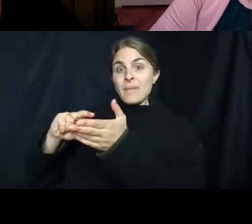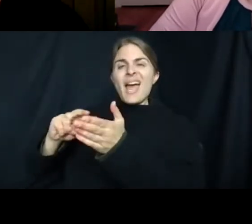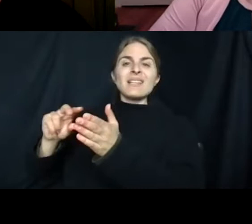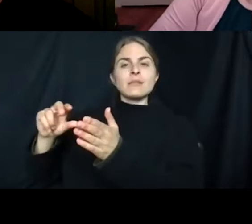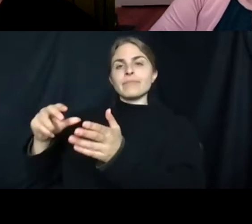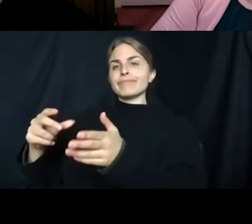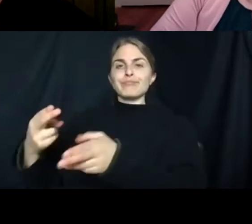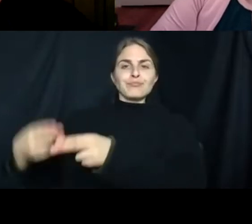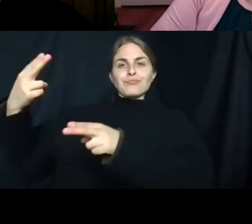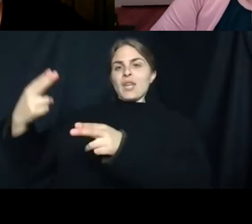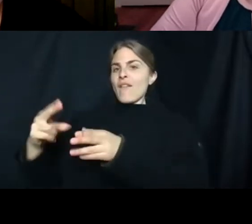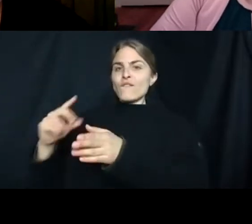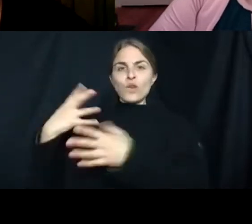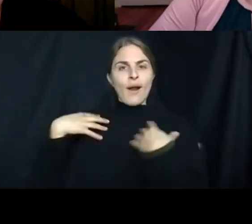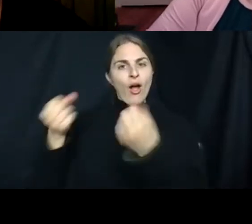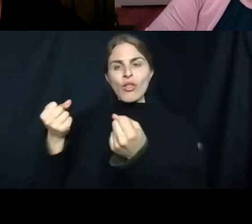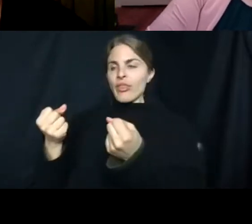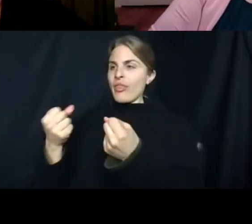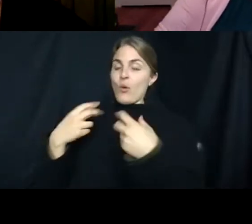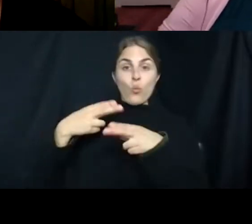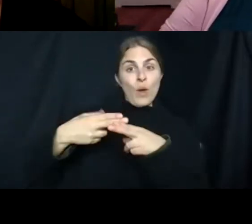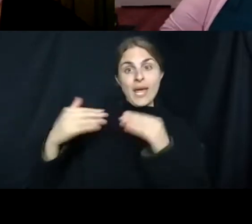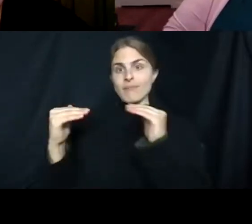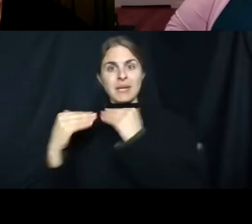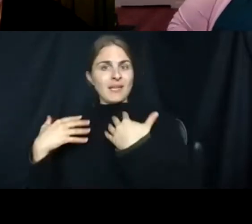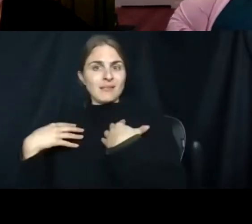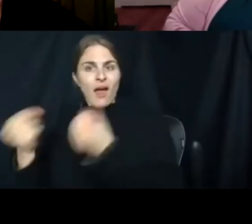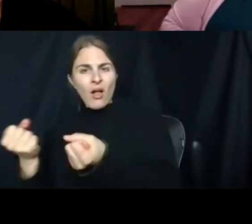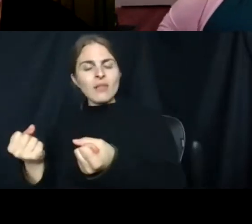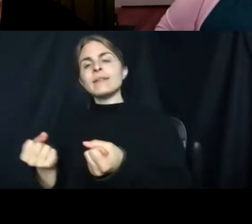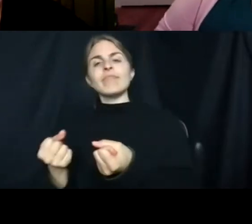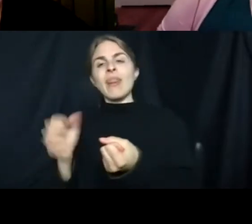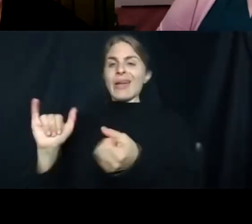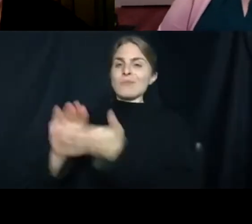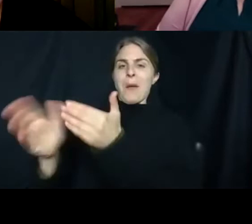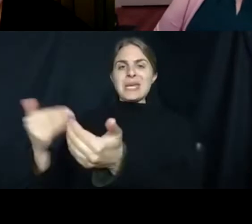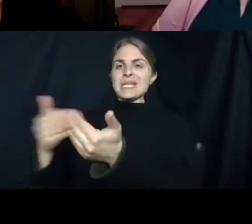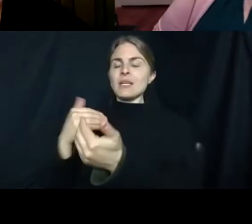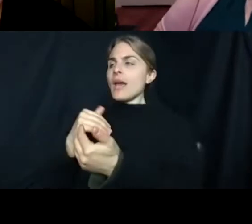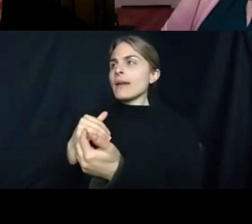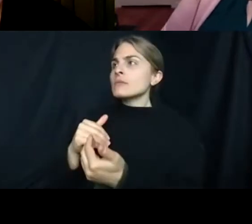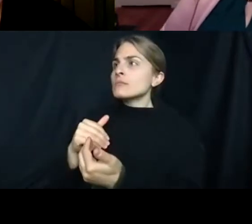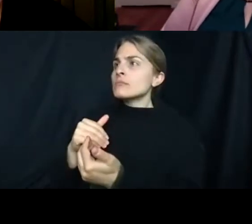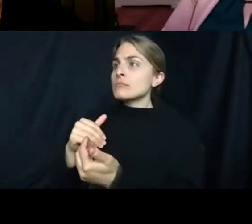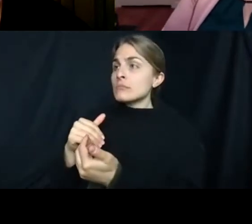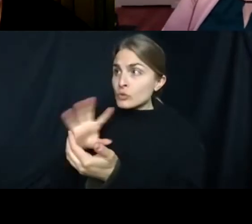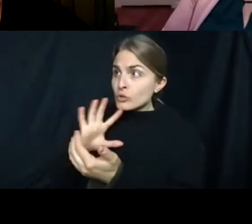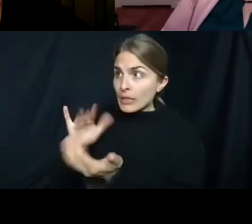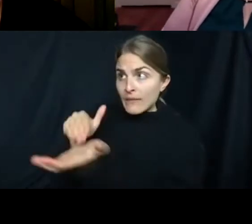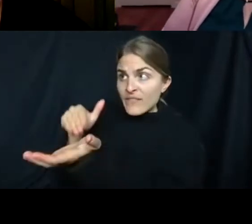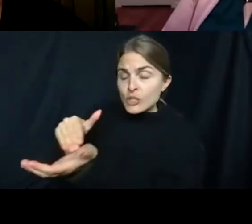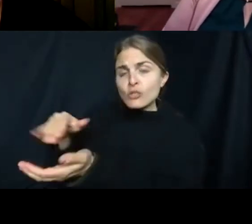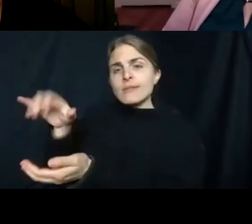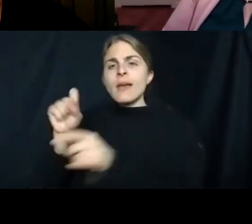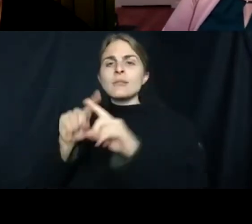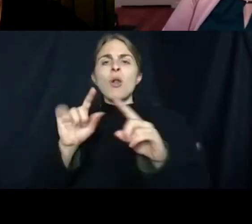become quick and easy. Right. And I don't say that as a knock to physicians. I say that to sort of